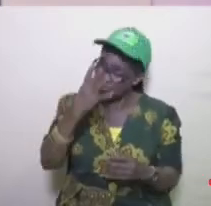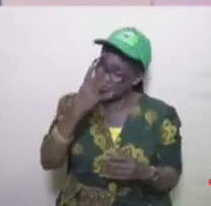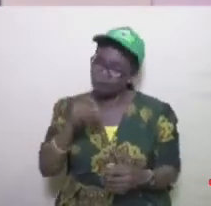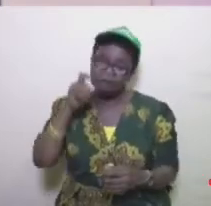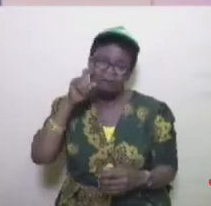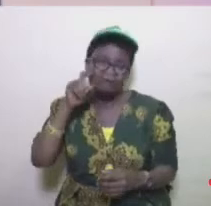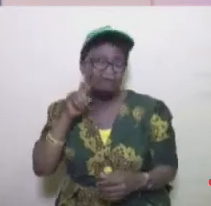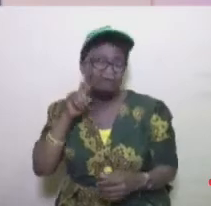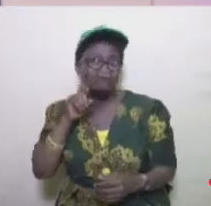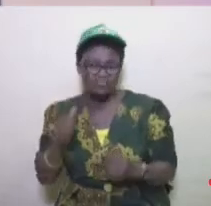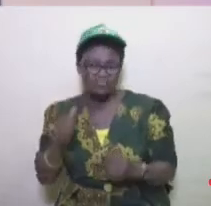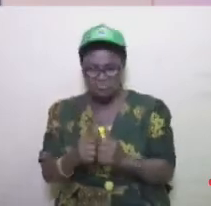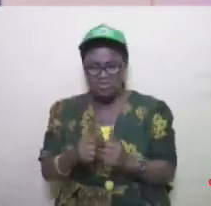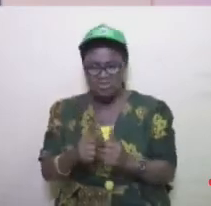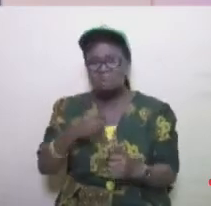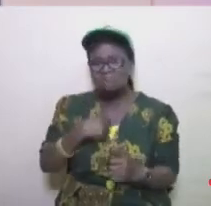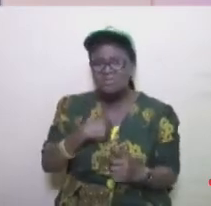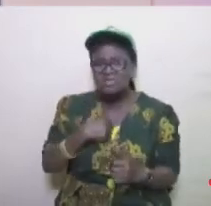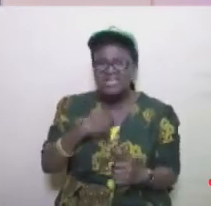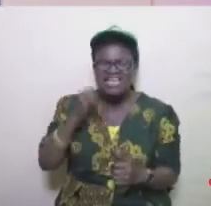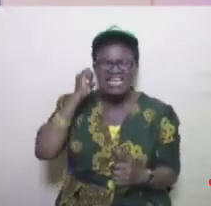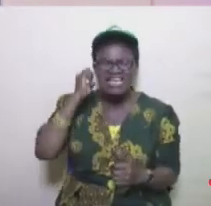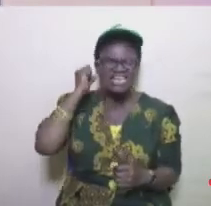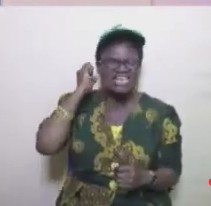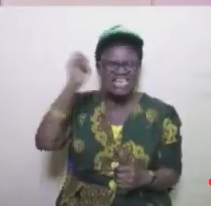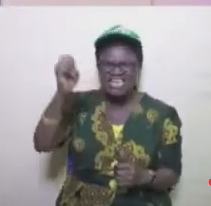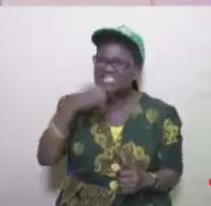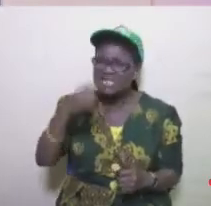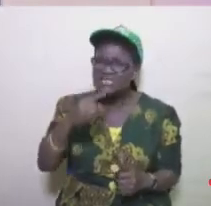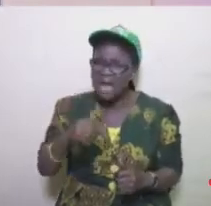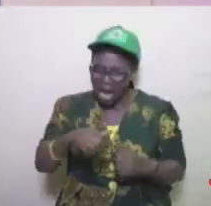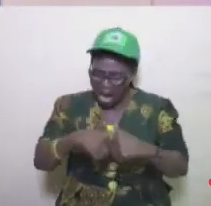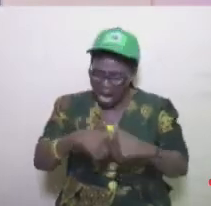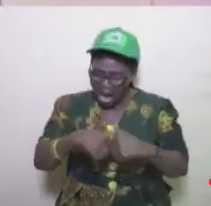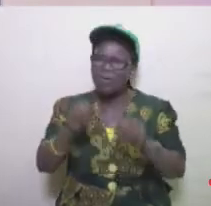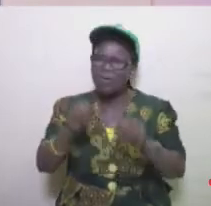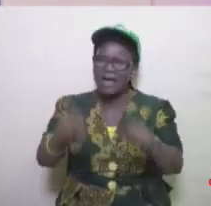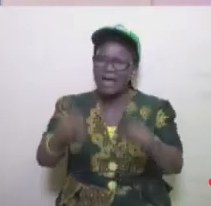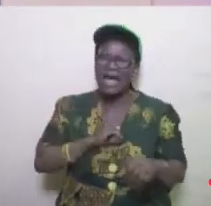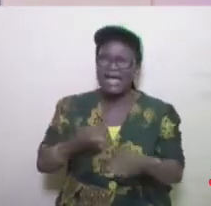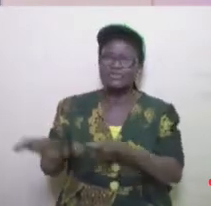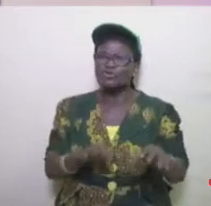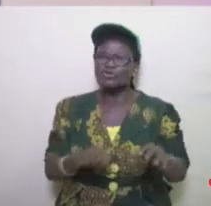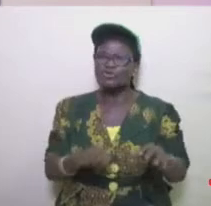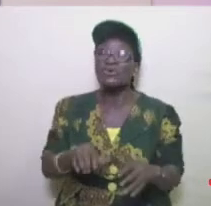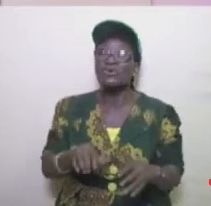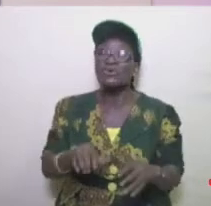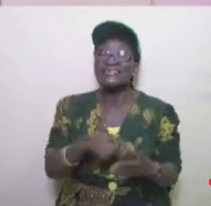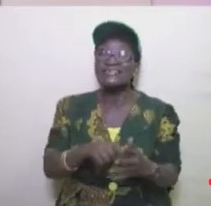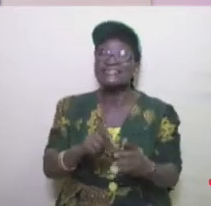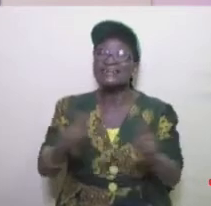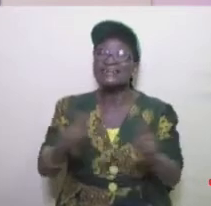Can you see what he said? "How can I do this great wickedness and